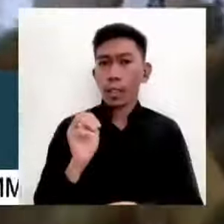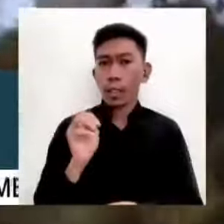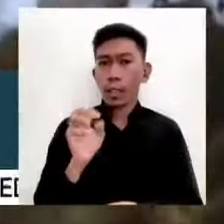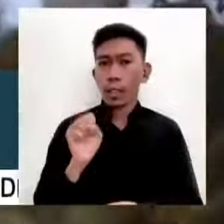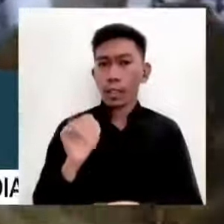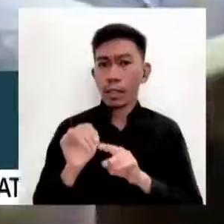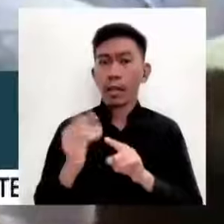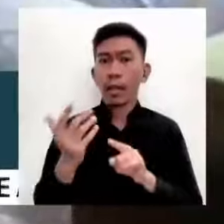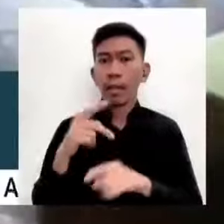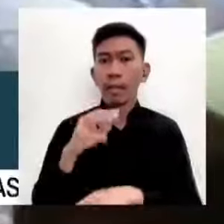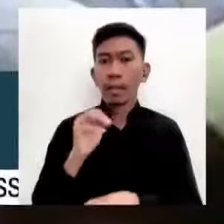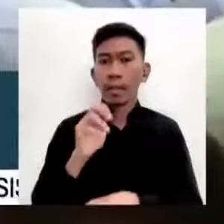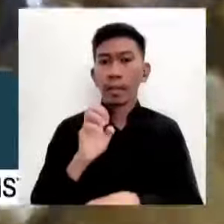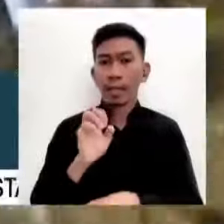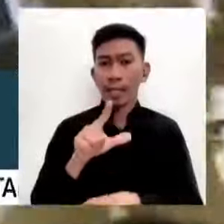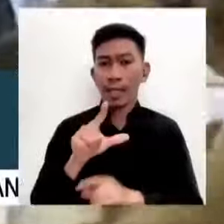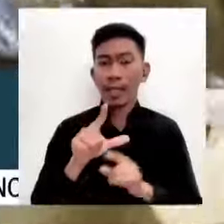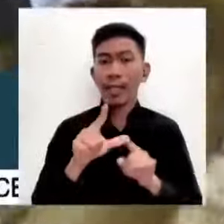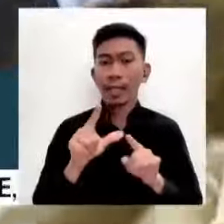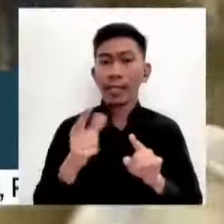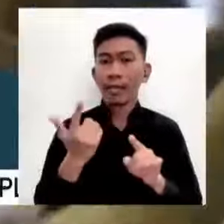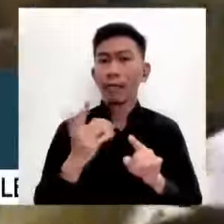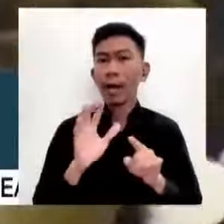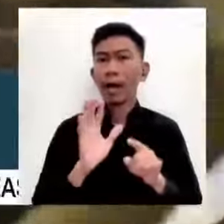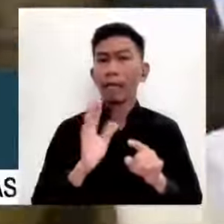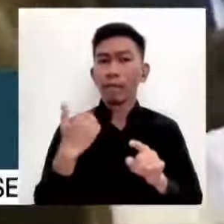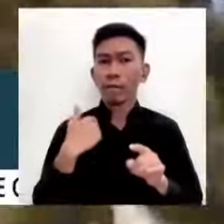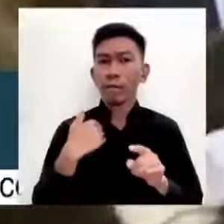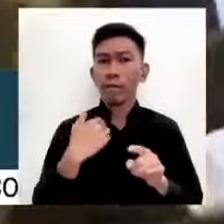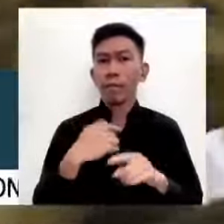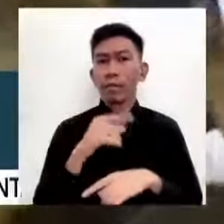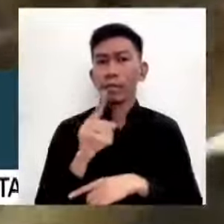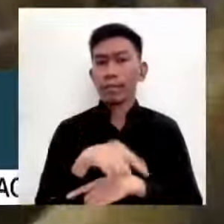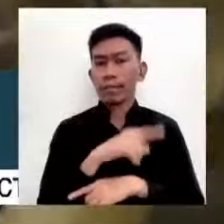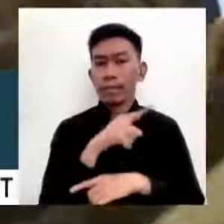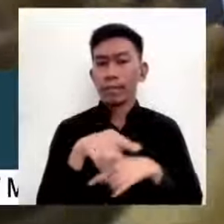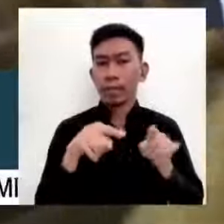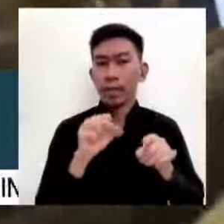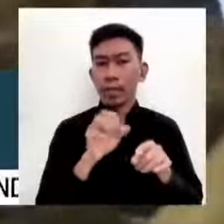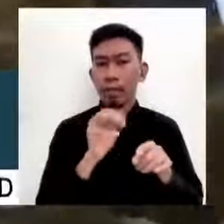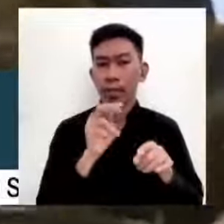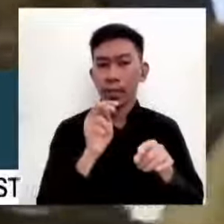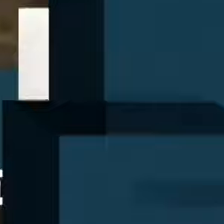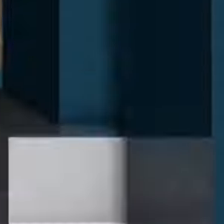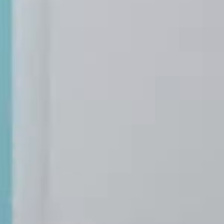repeatedly defying the suspension order of the National Telecommunications Commission.